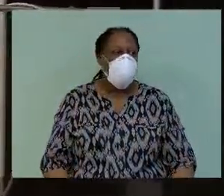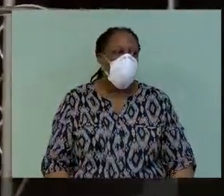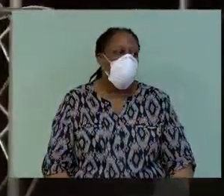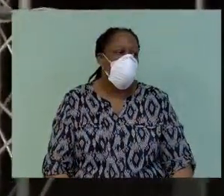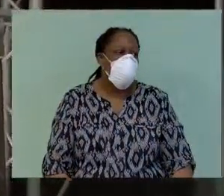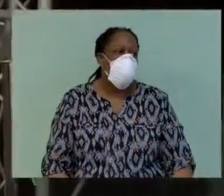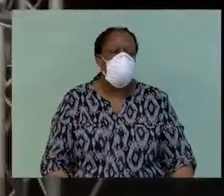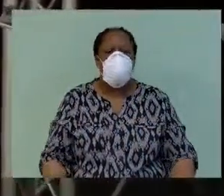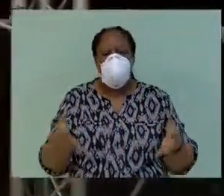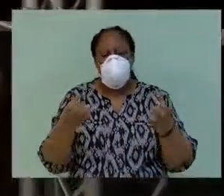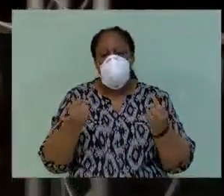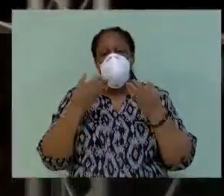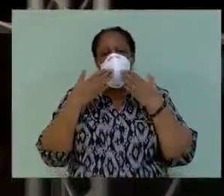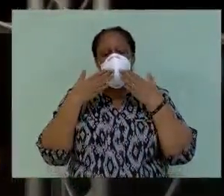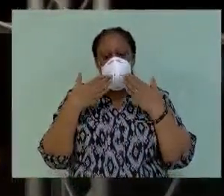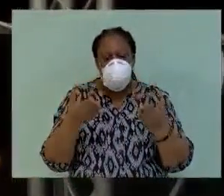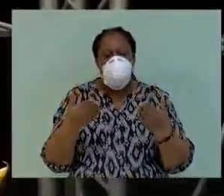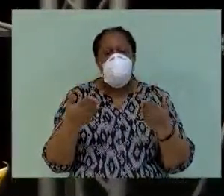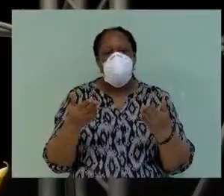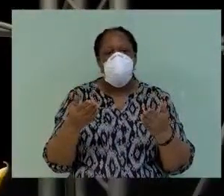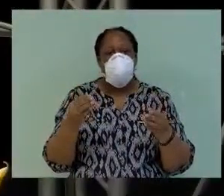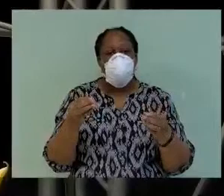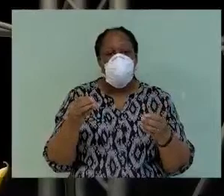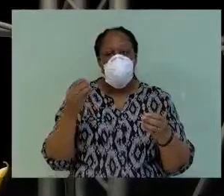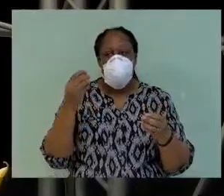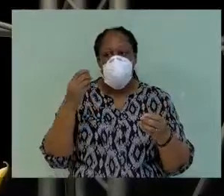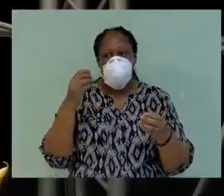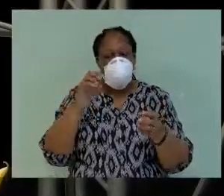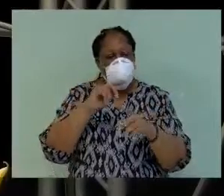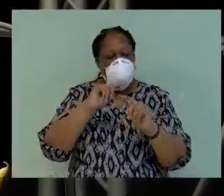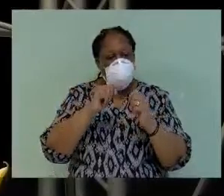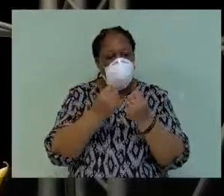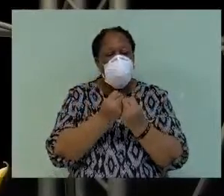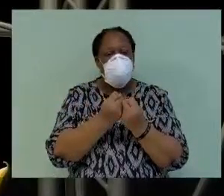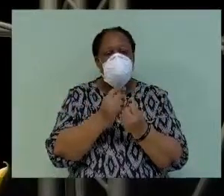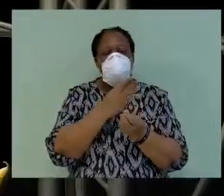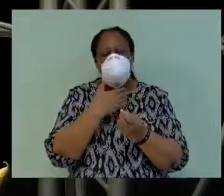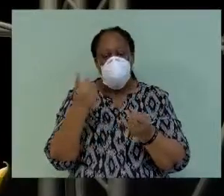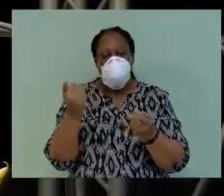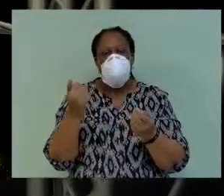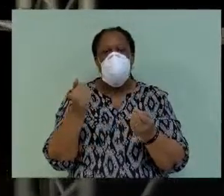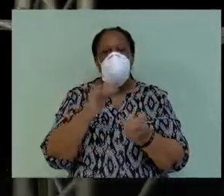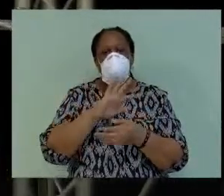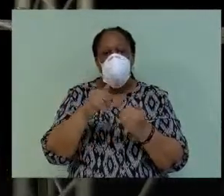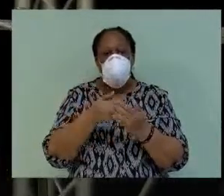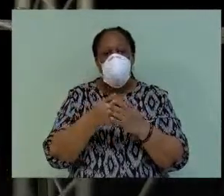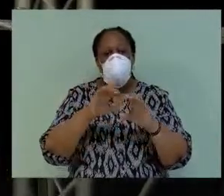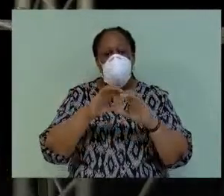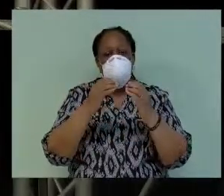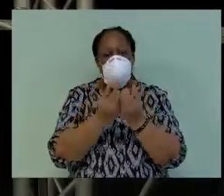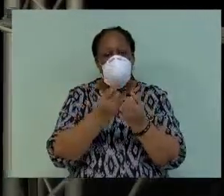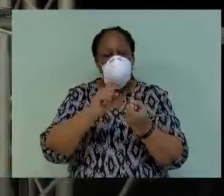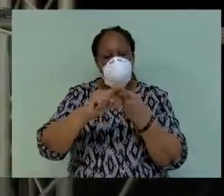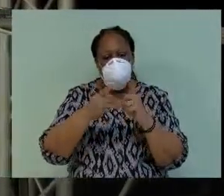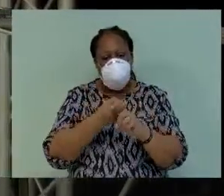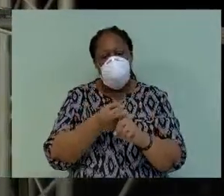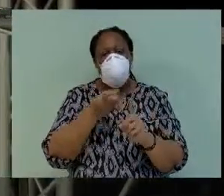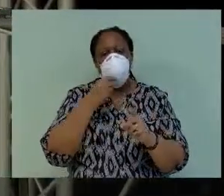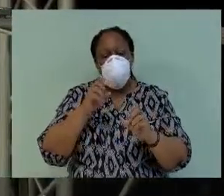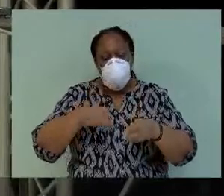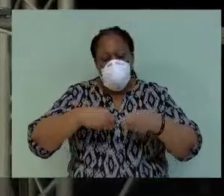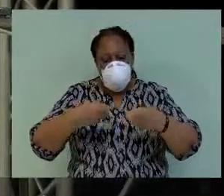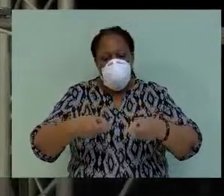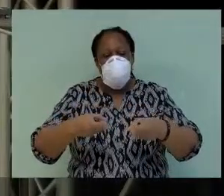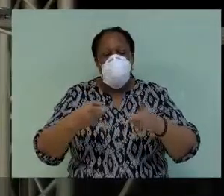presentation today, and I also want to thank those of our classmates who contributed to this